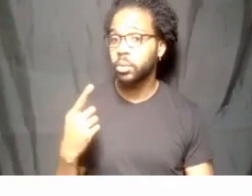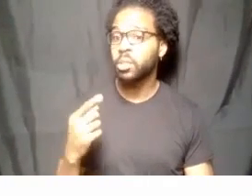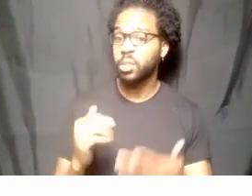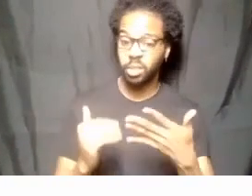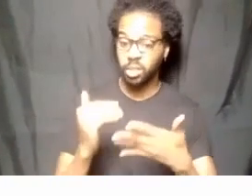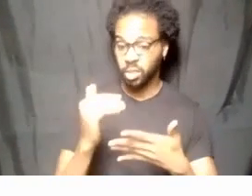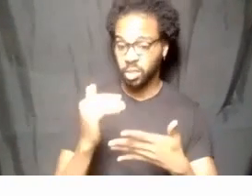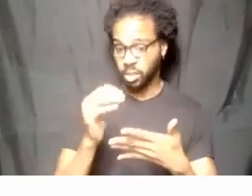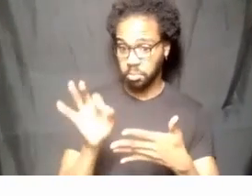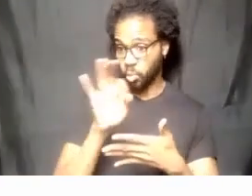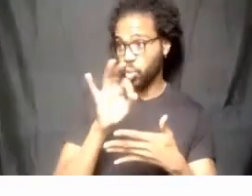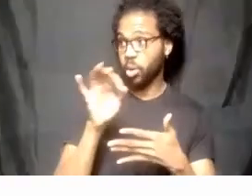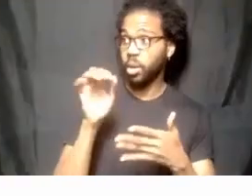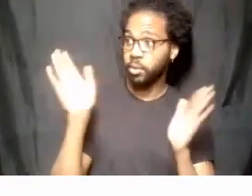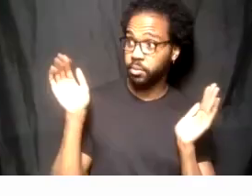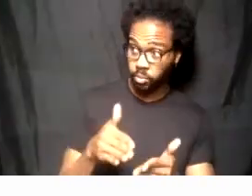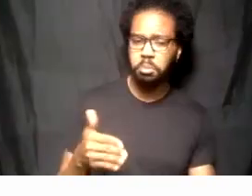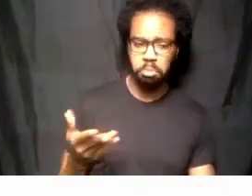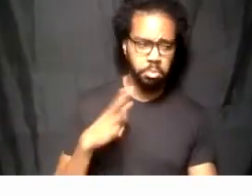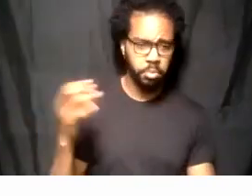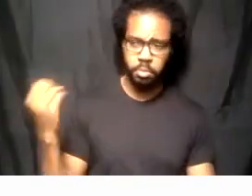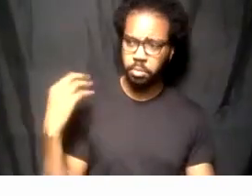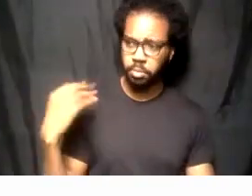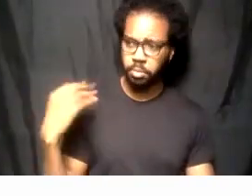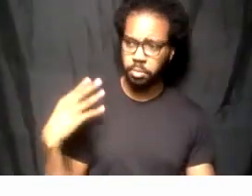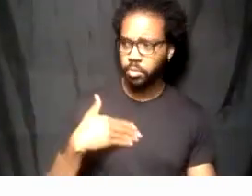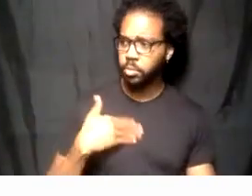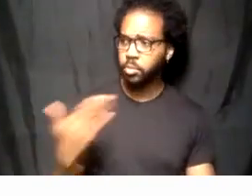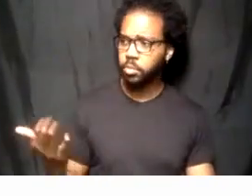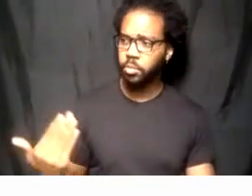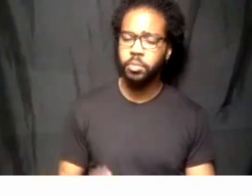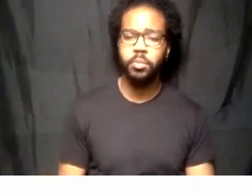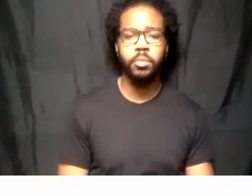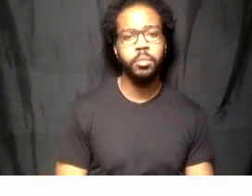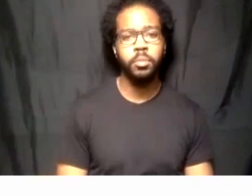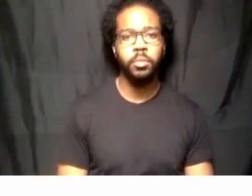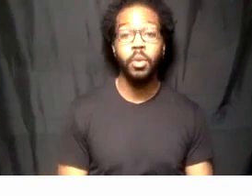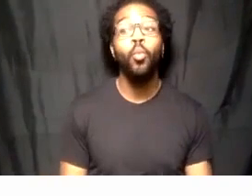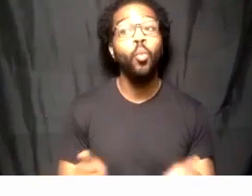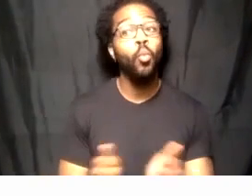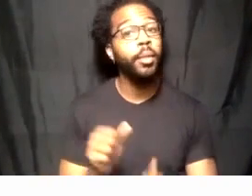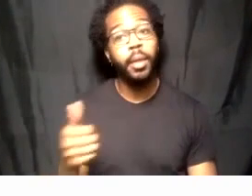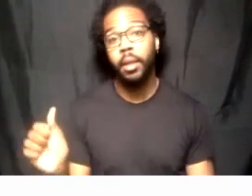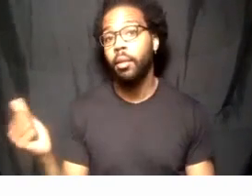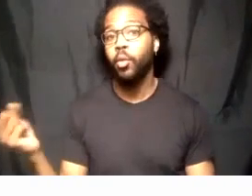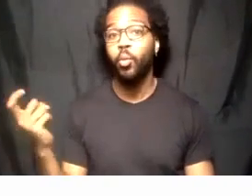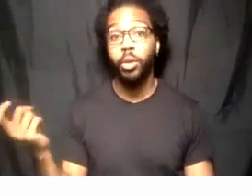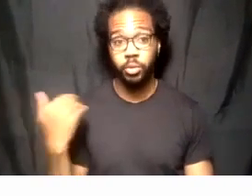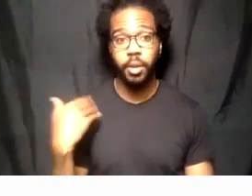should address, you know, please submit them along with any questions you have.